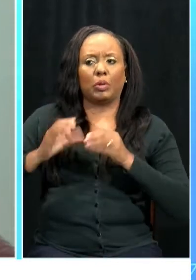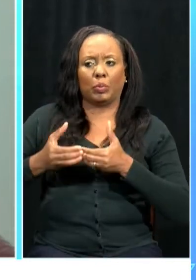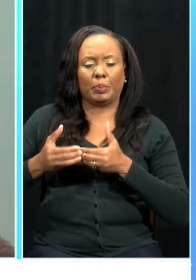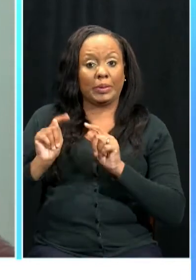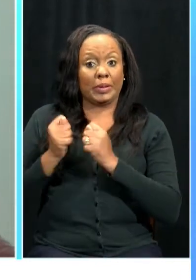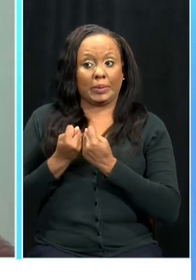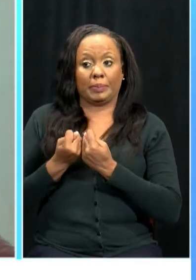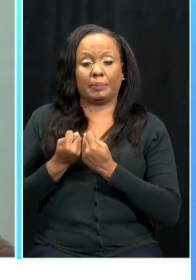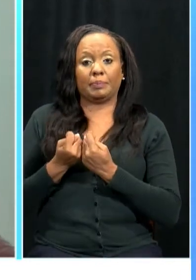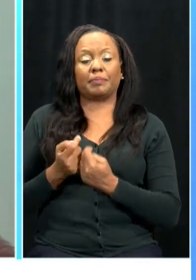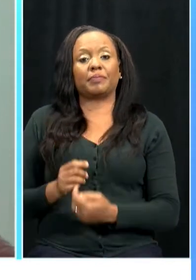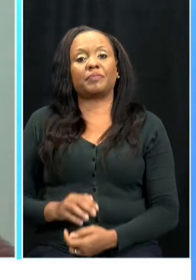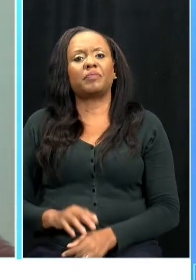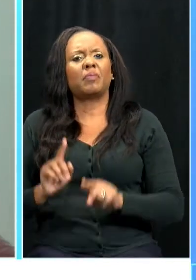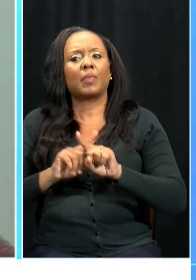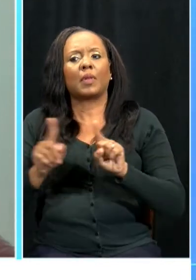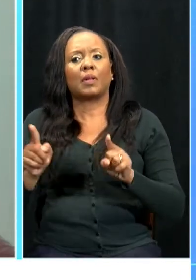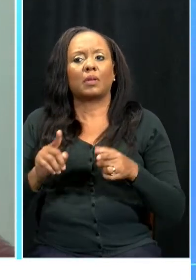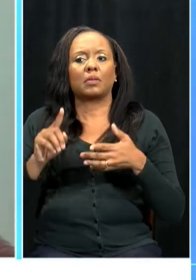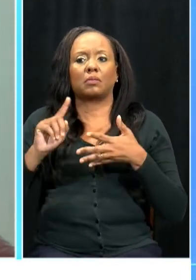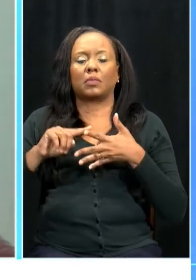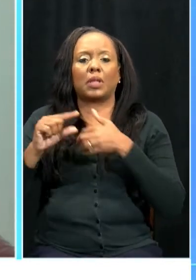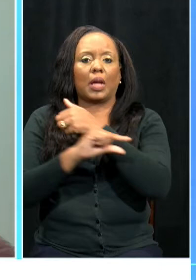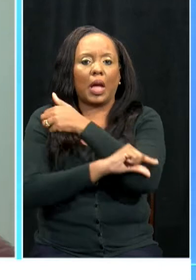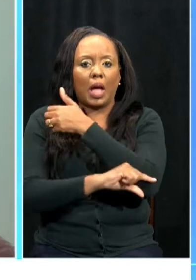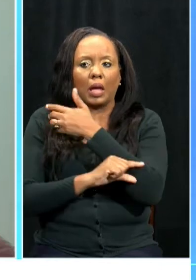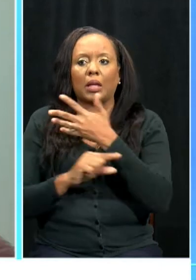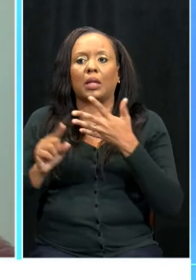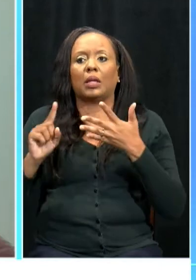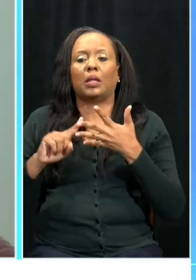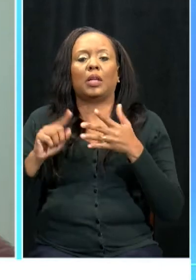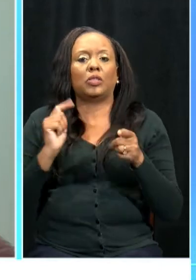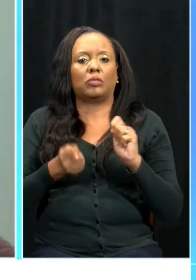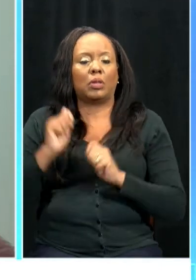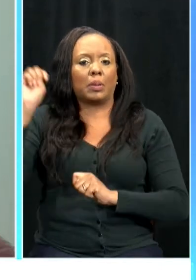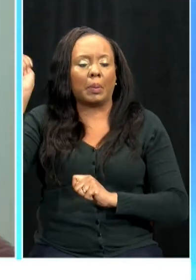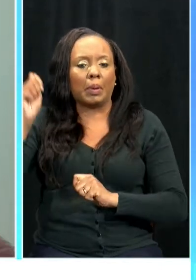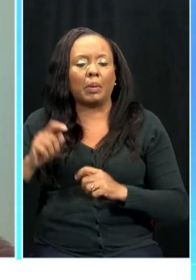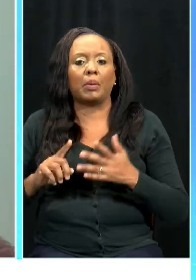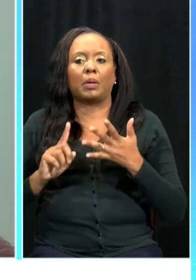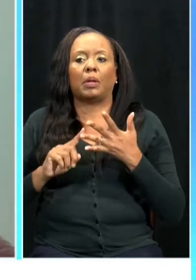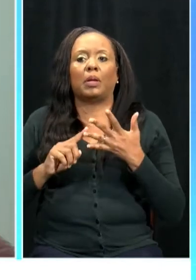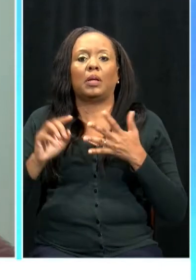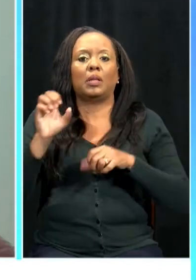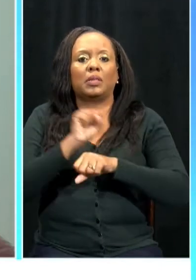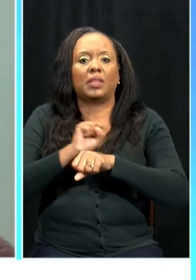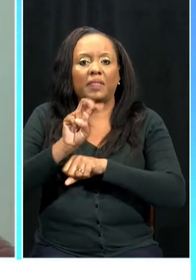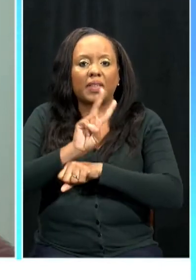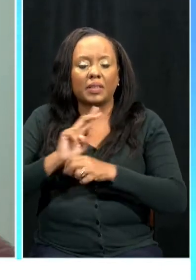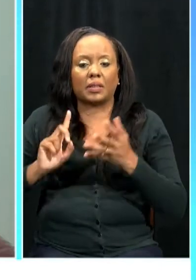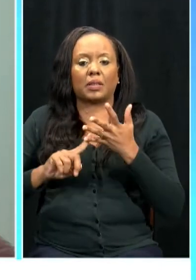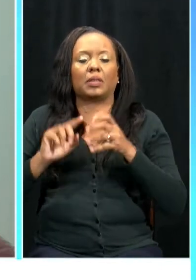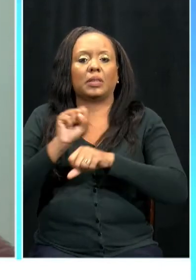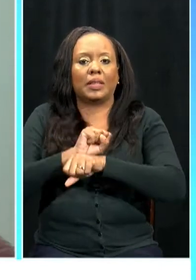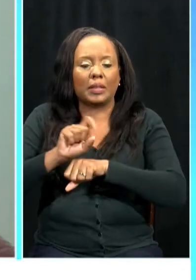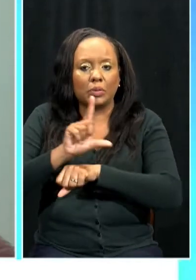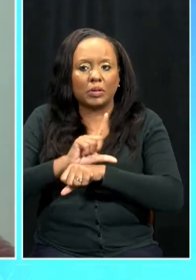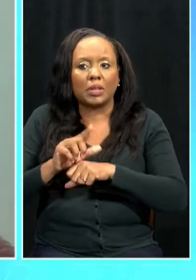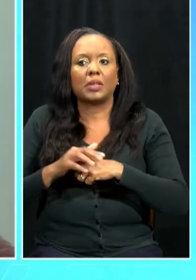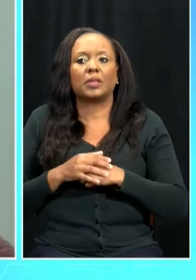to Suriname, but we have had Suriname, Guyana, Trinidad and Tobago, St. Vincent, St.